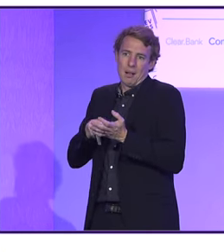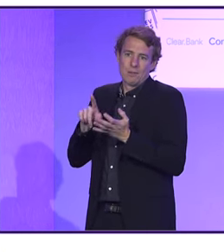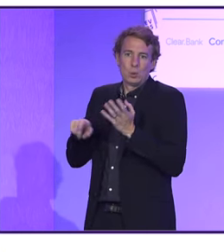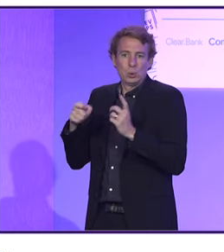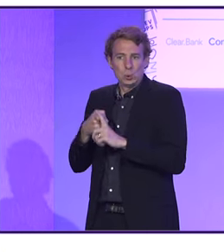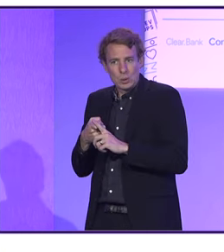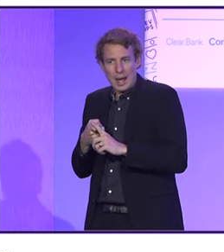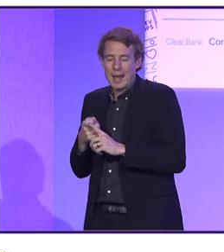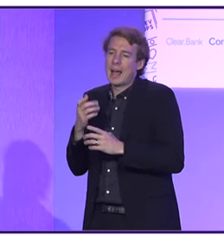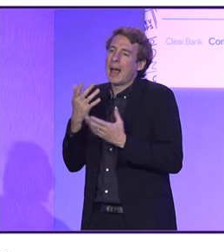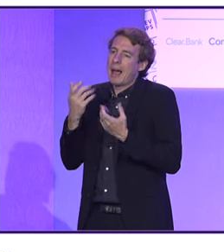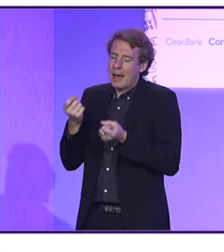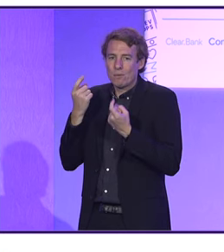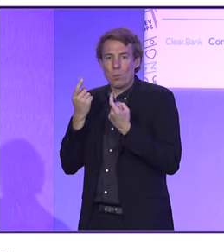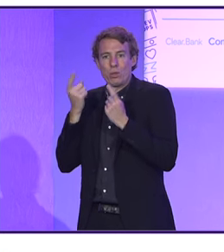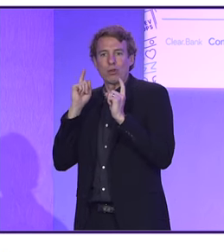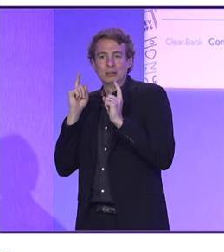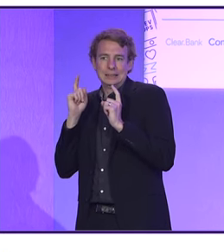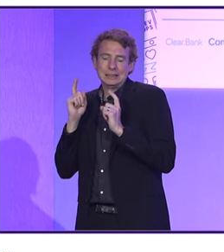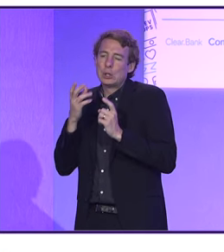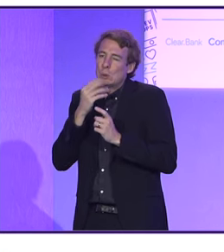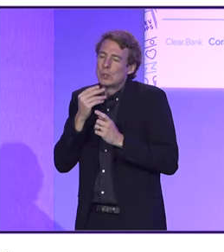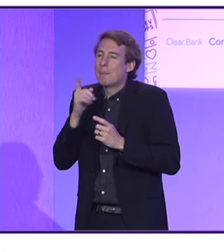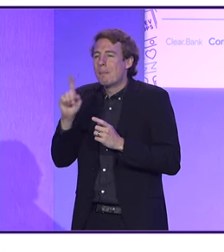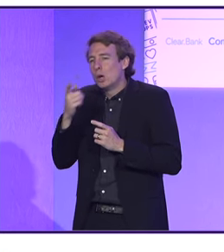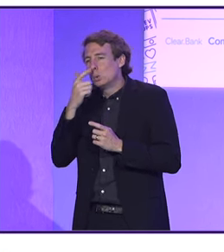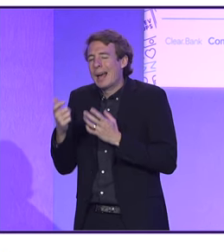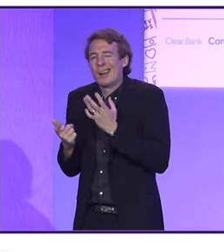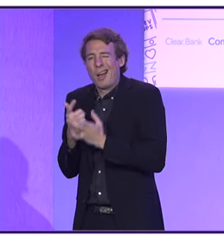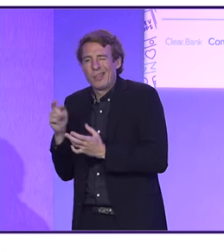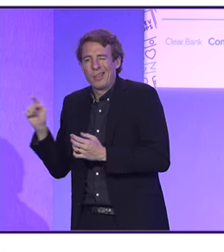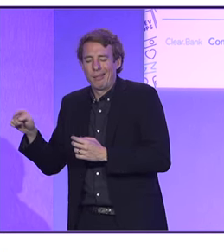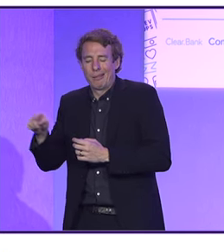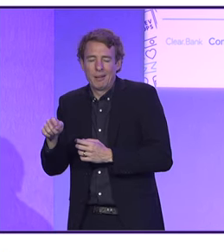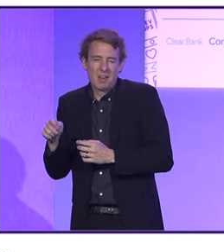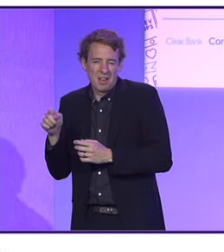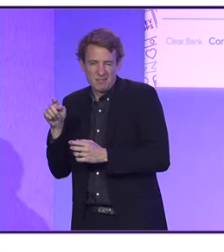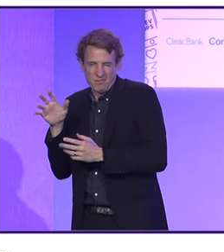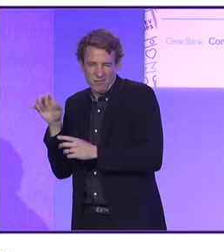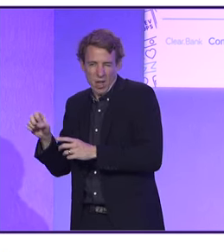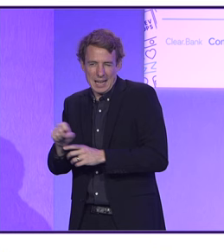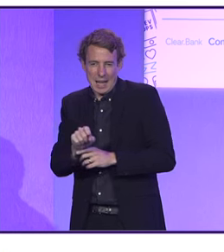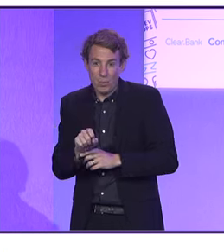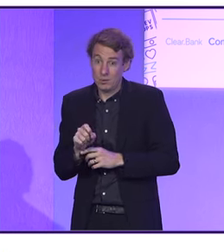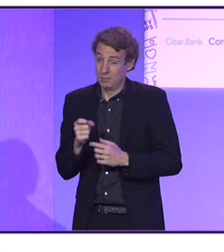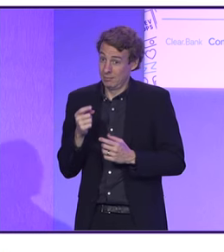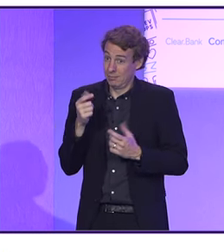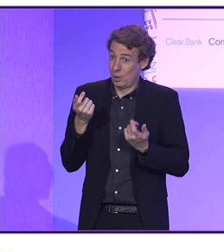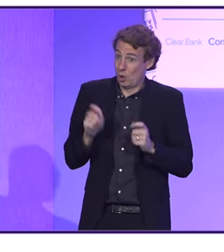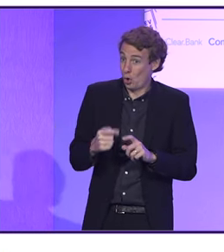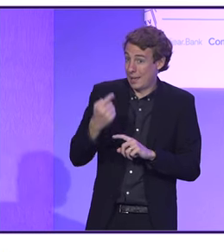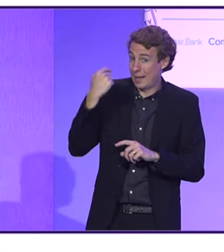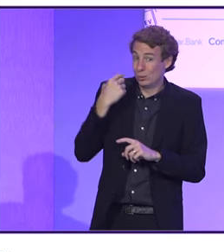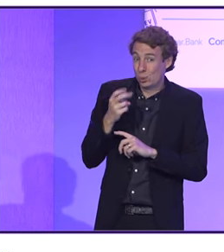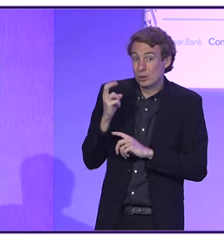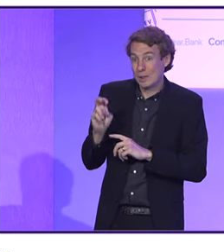source. On this occasion, we were the only place that you could find out which tier you were going to be in when the restrictions changed.